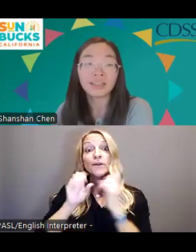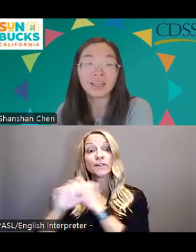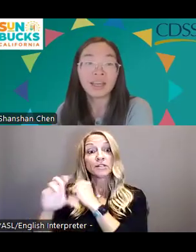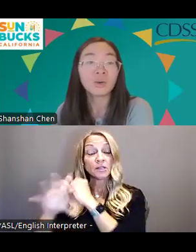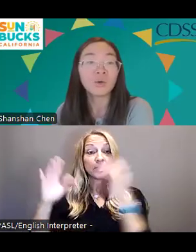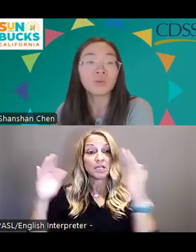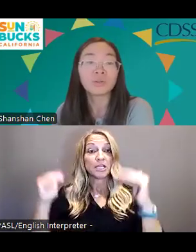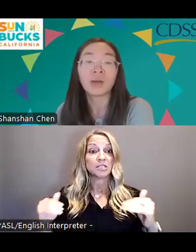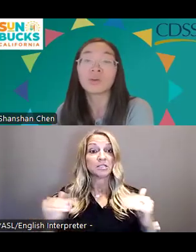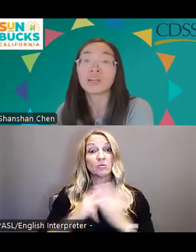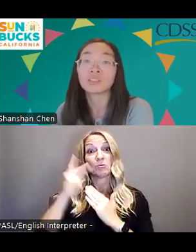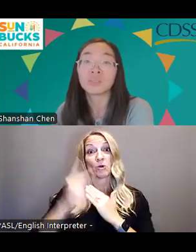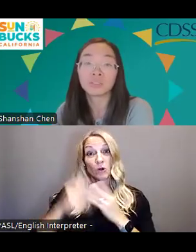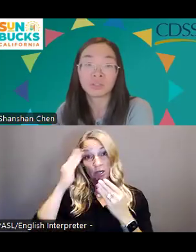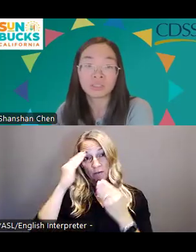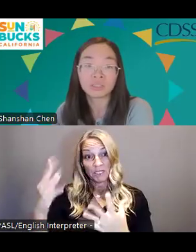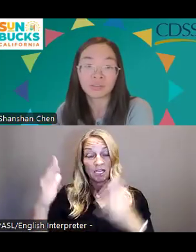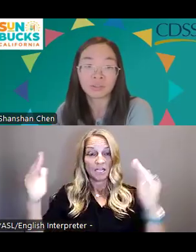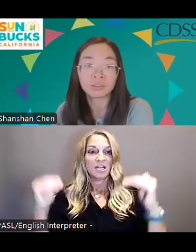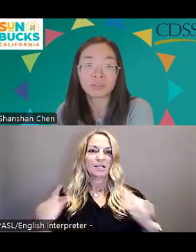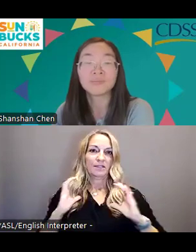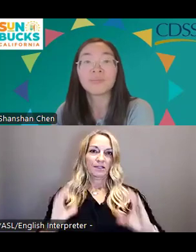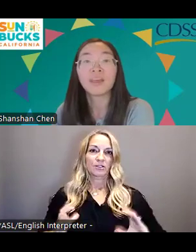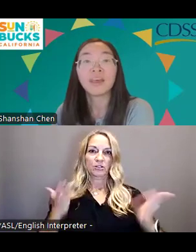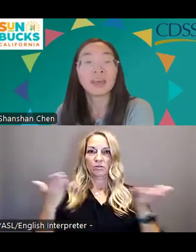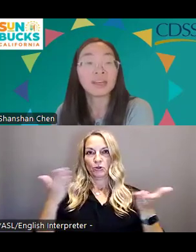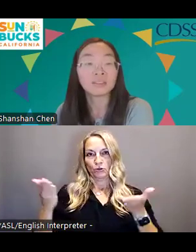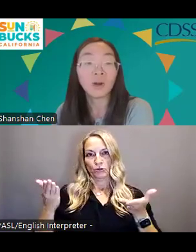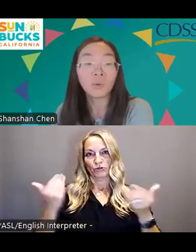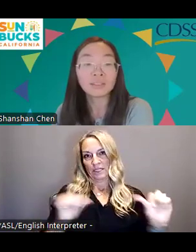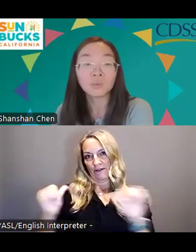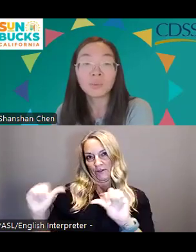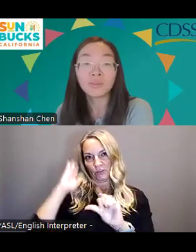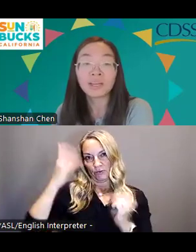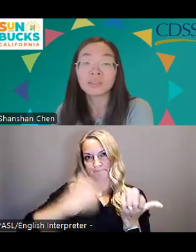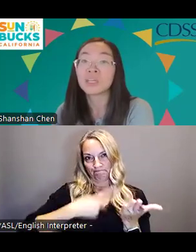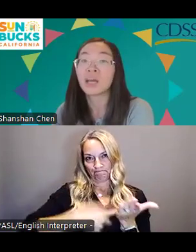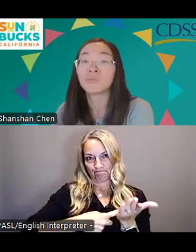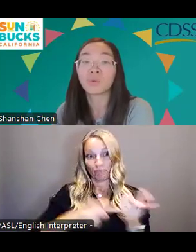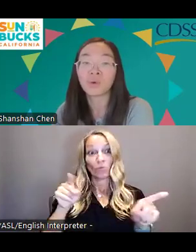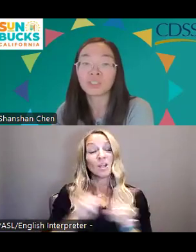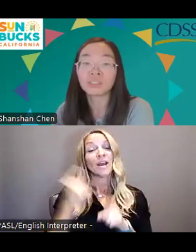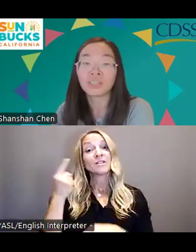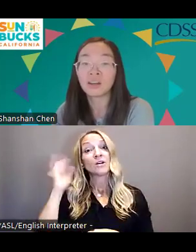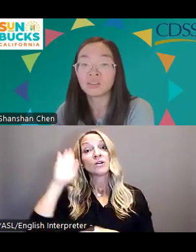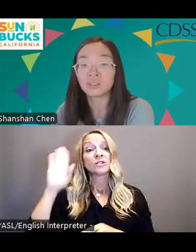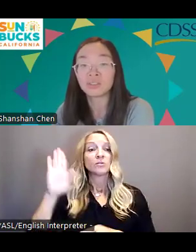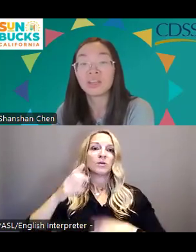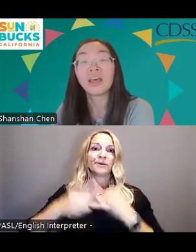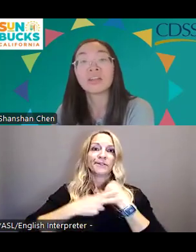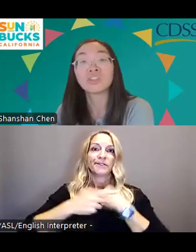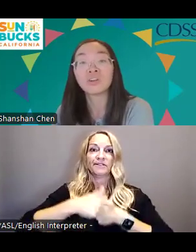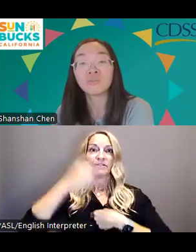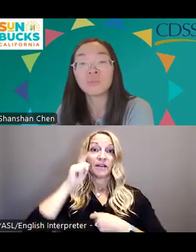data, and go over our customer service efforts. And as always, we'll provide some time for questions and